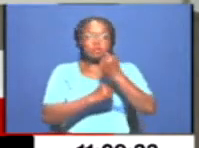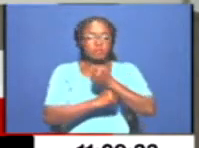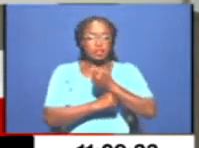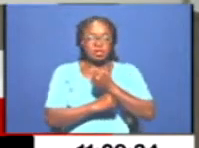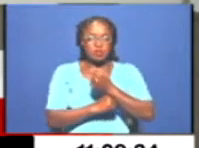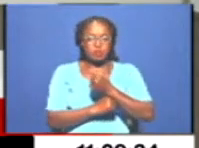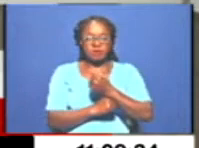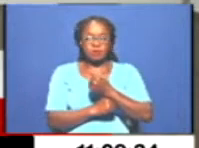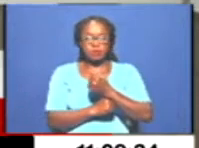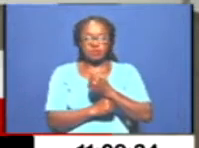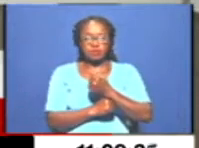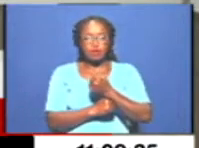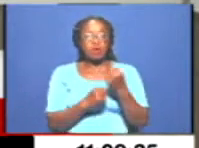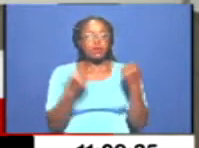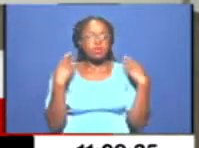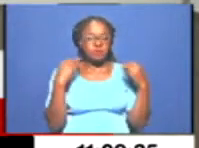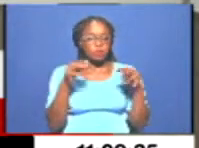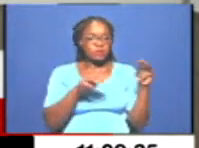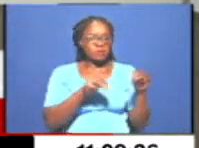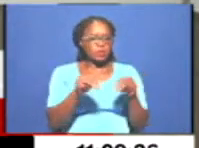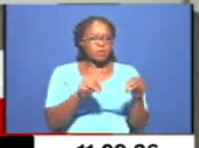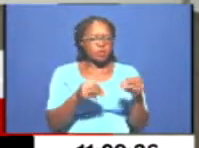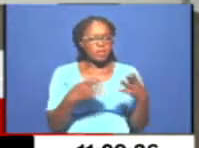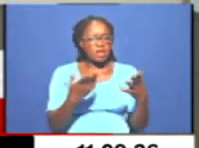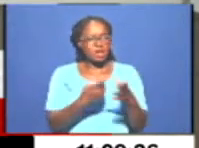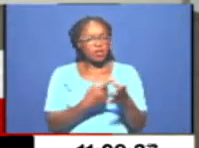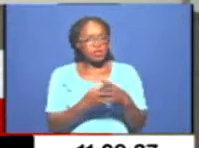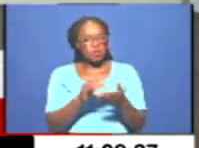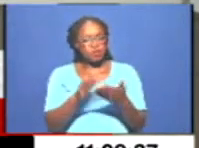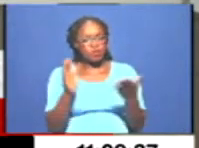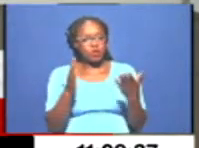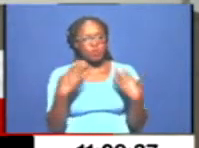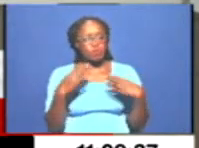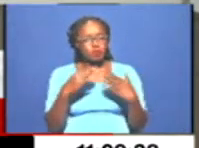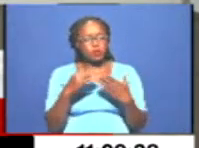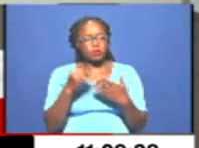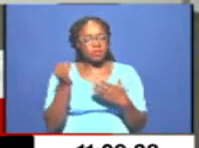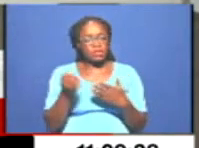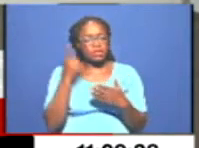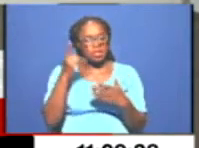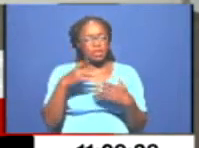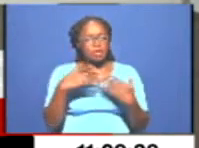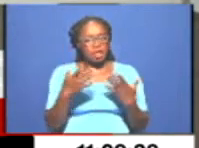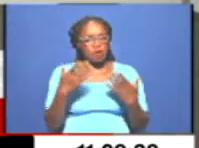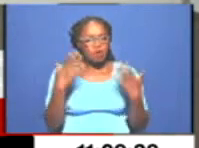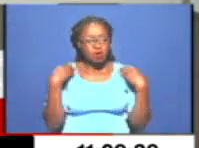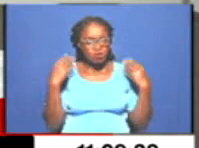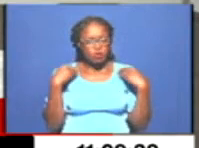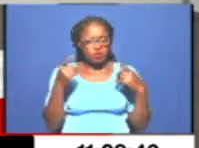on sports management. How then do you get more people to understand the way sport is run nowadays?